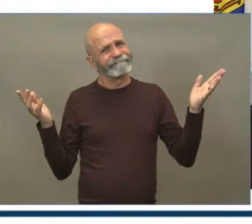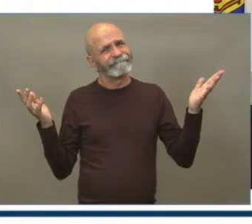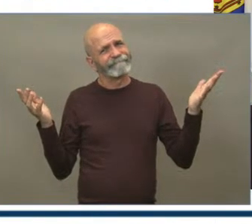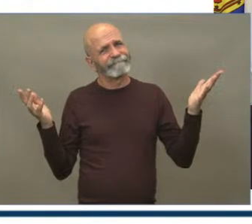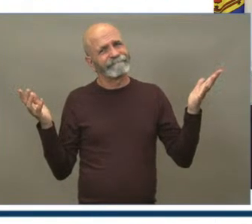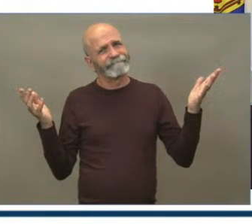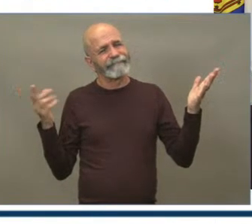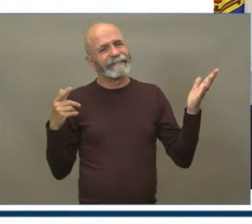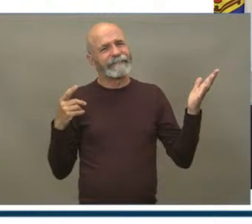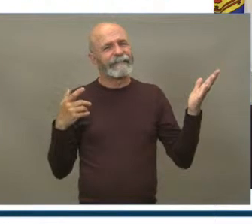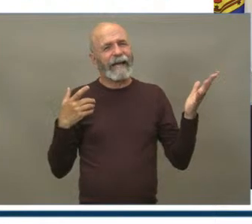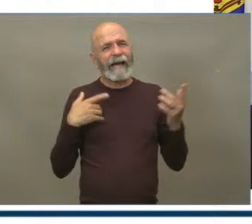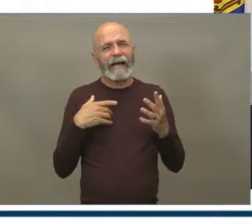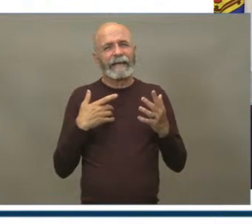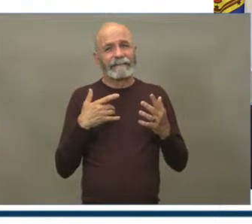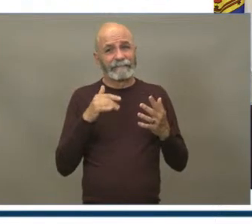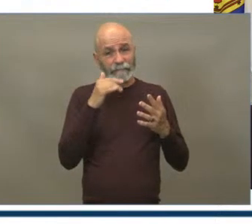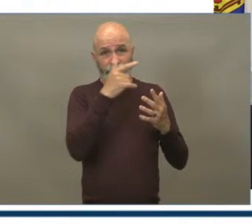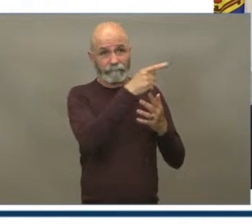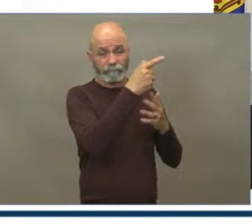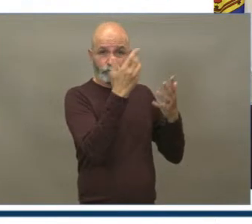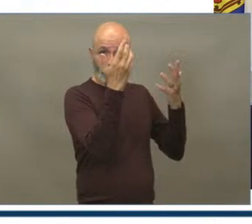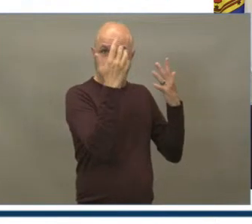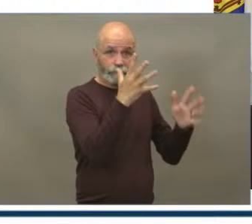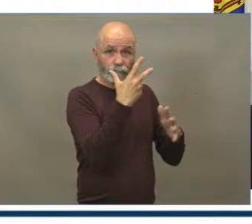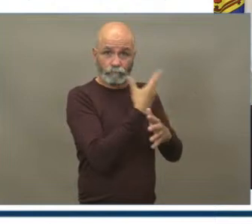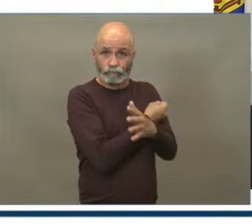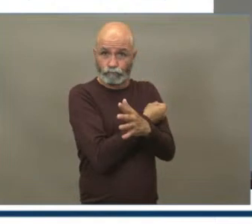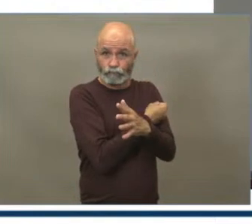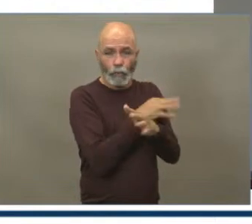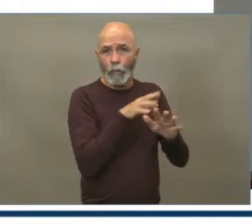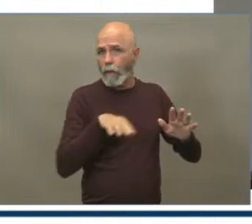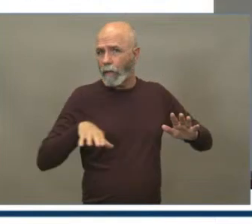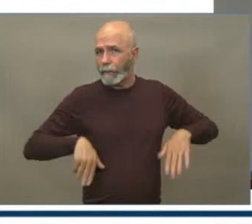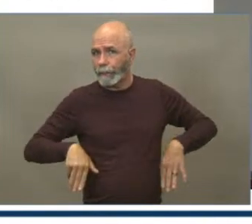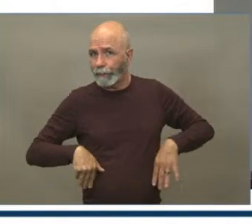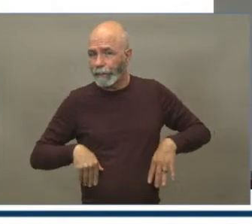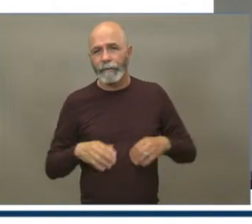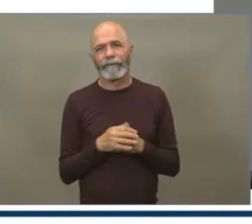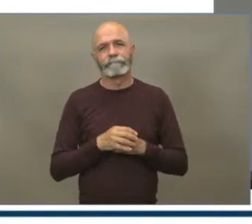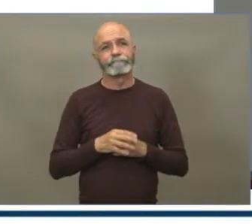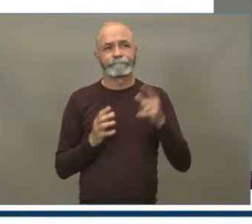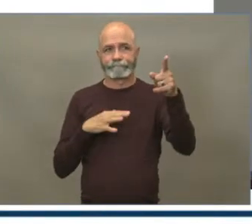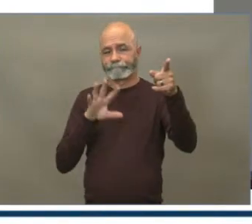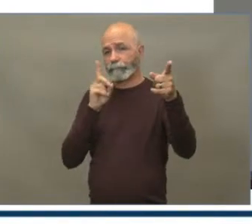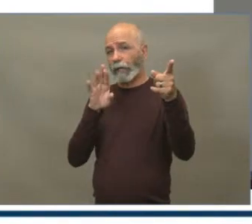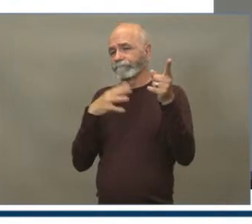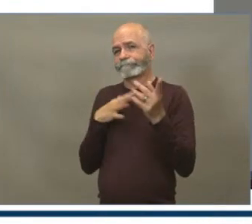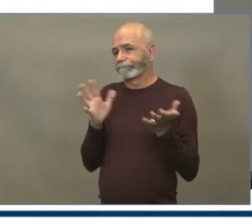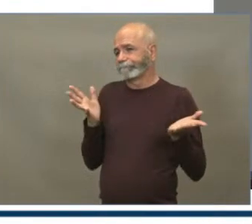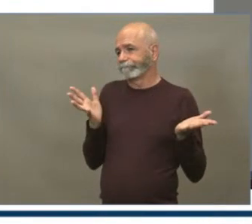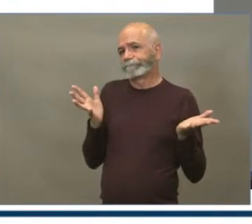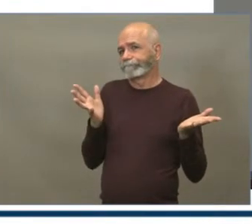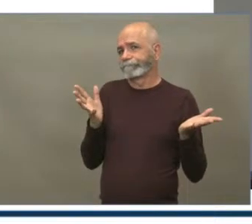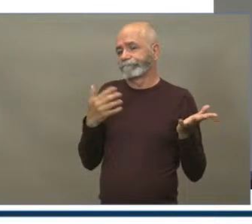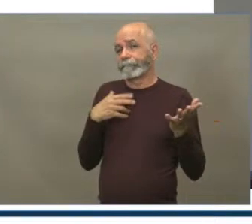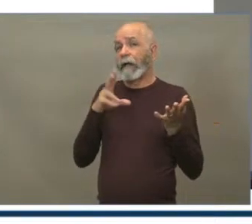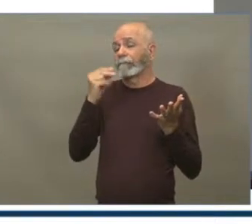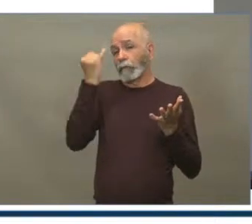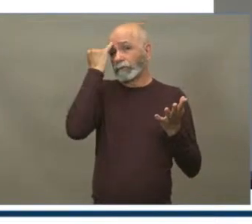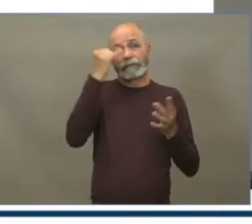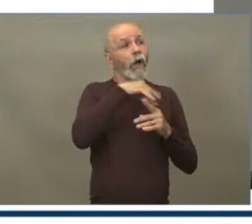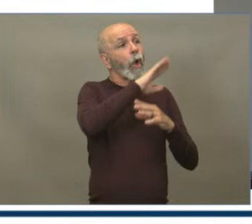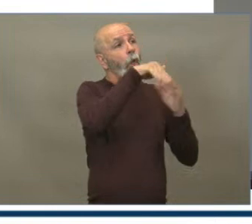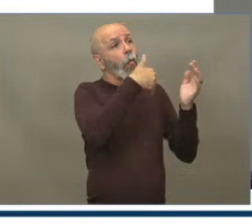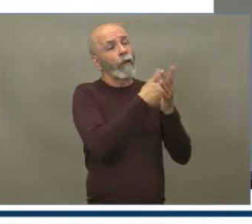vaccination status has been with those people? So I don't have a breakdown of all the cases. What I do know